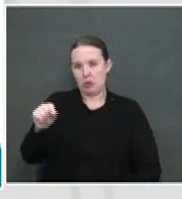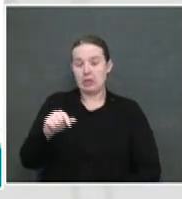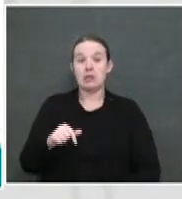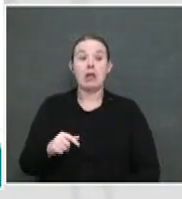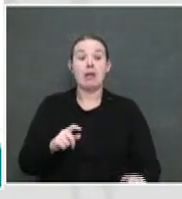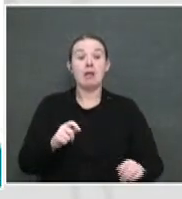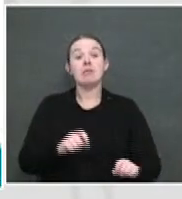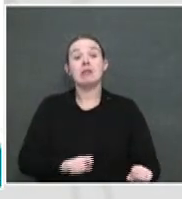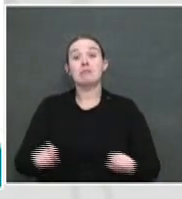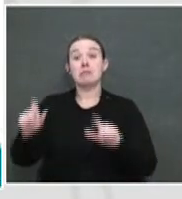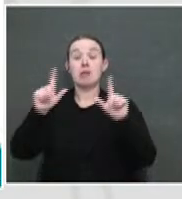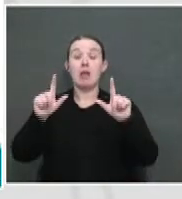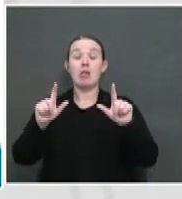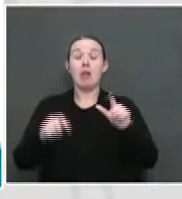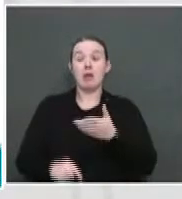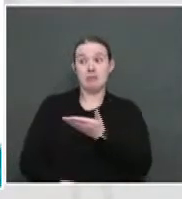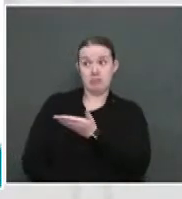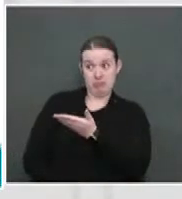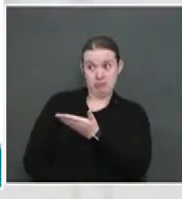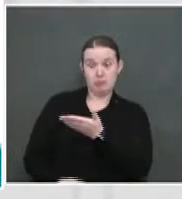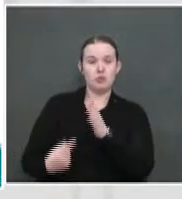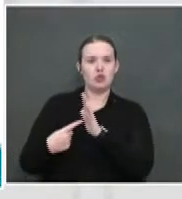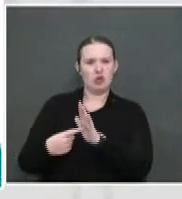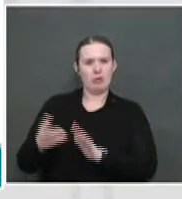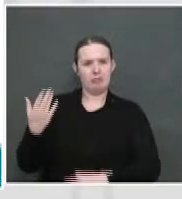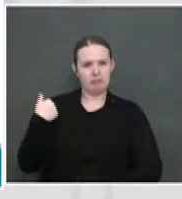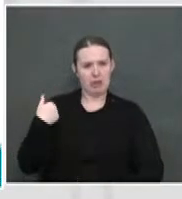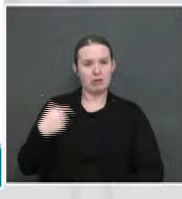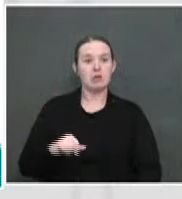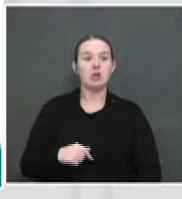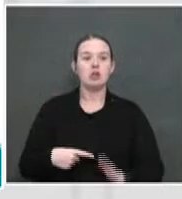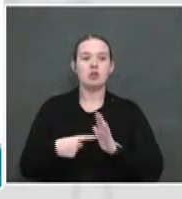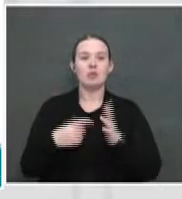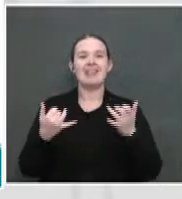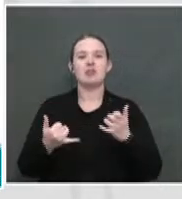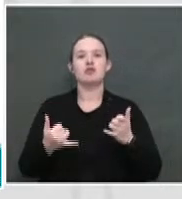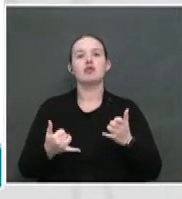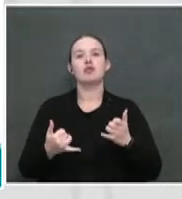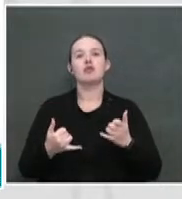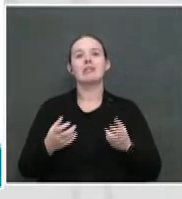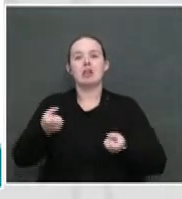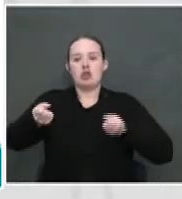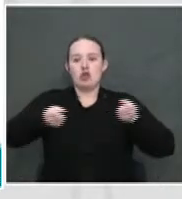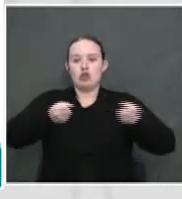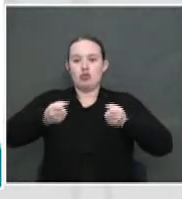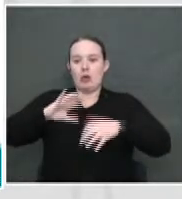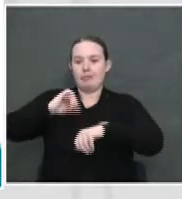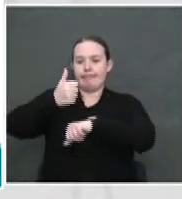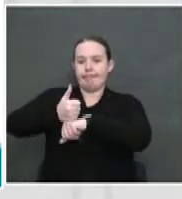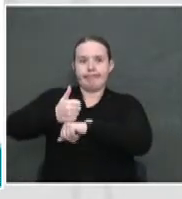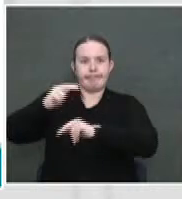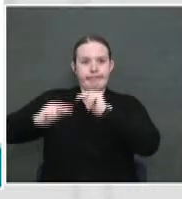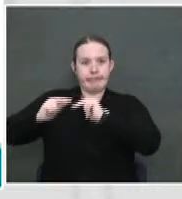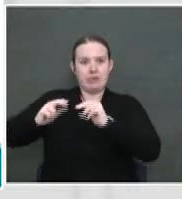presented previously at Public Safety Committee, shows the existing private truck stops that existed at that time.